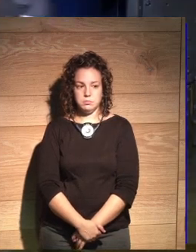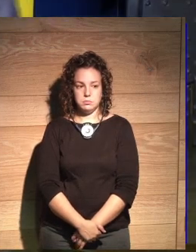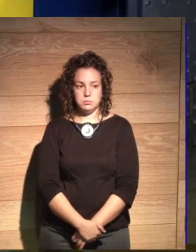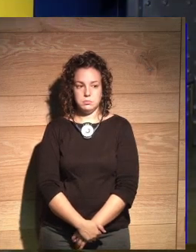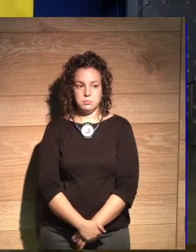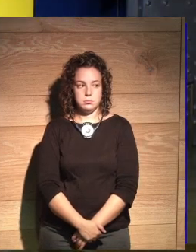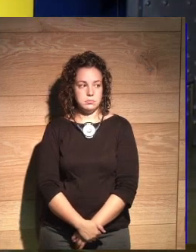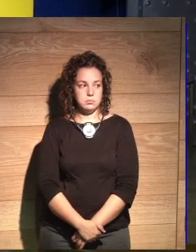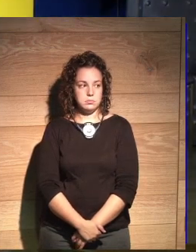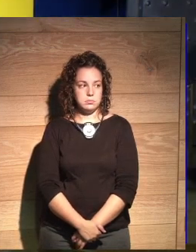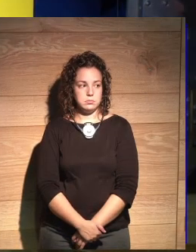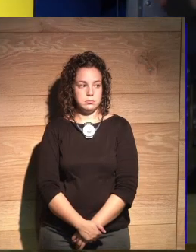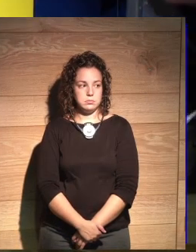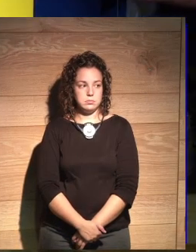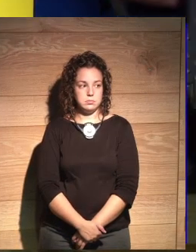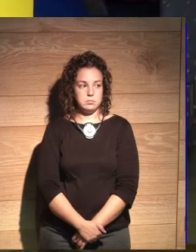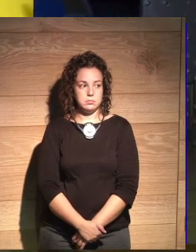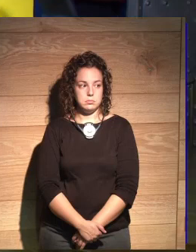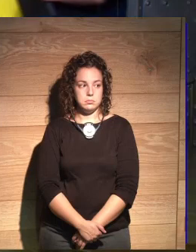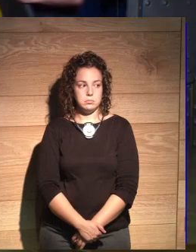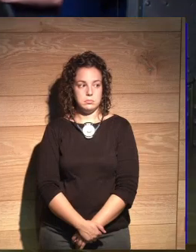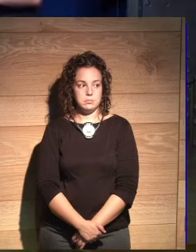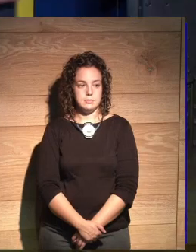Thank you very much, Jared.